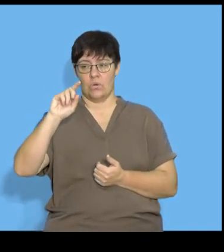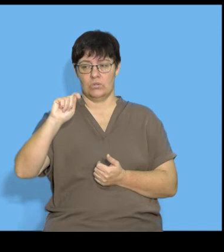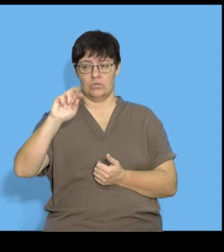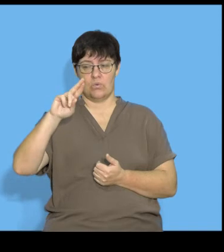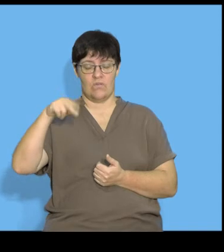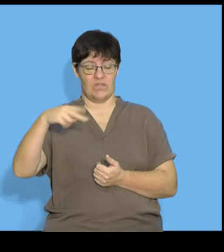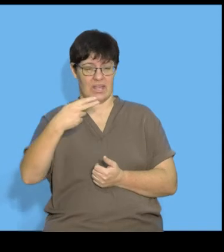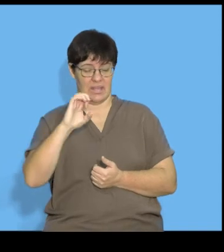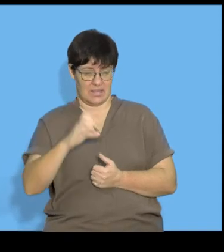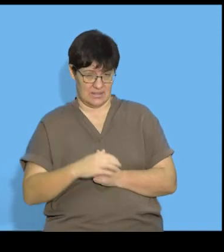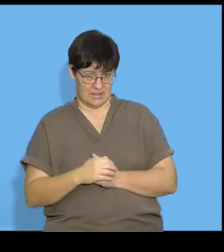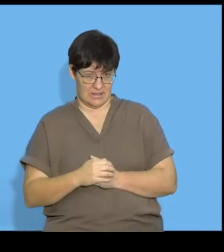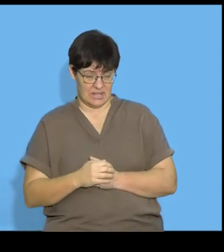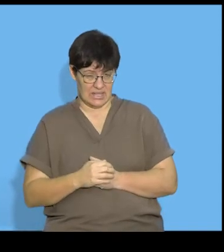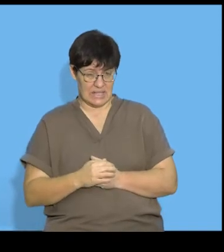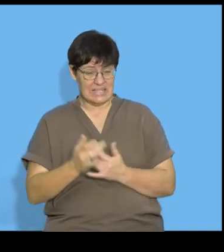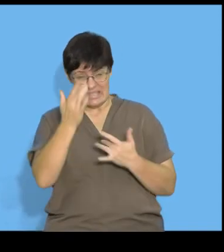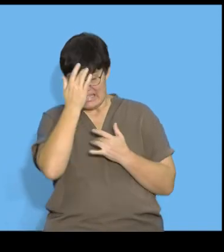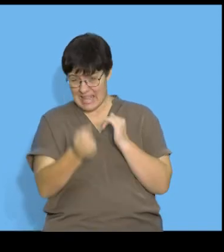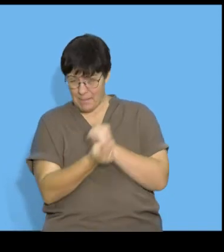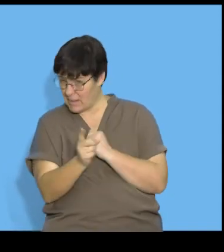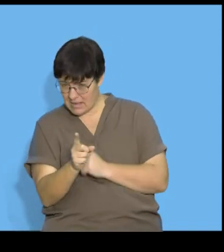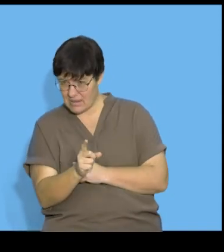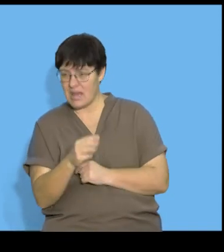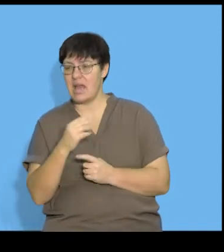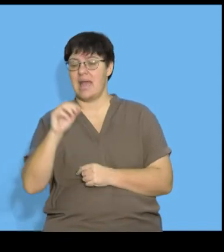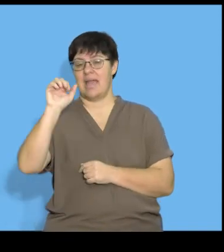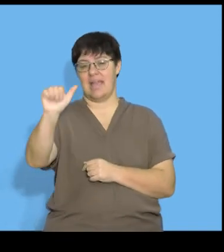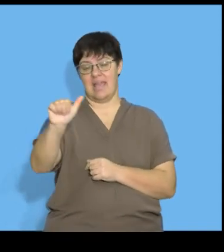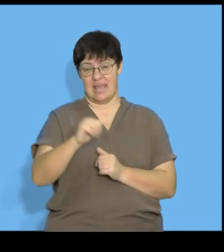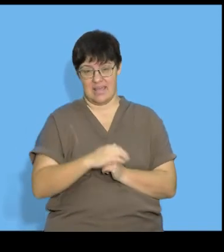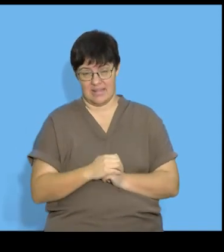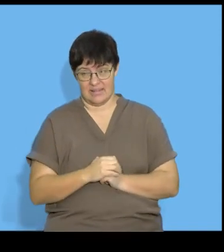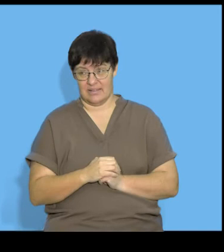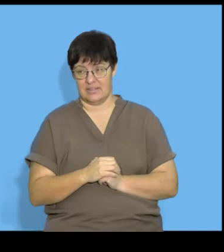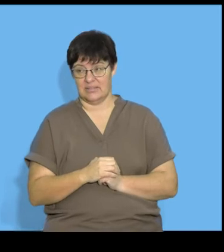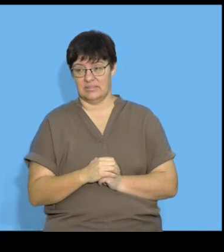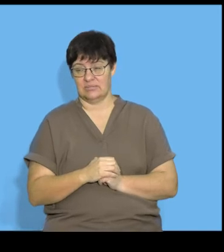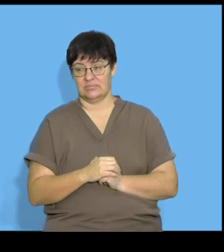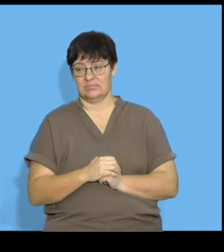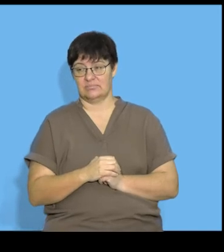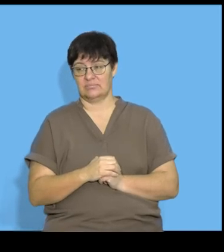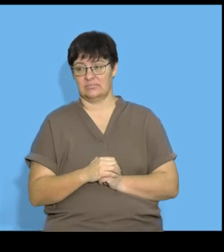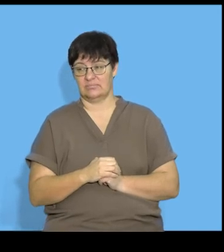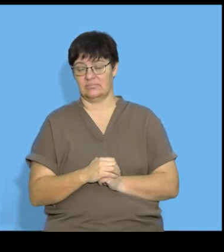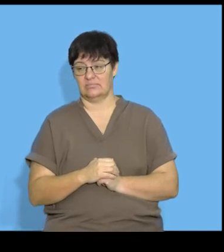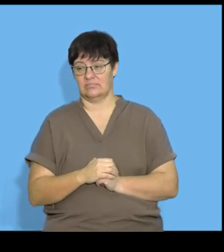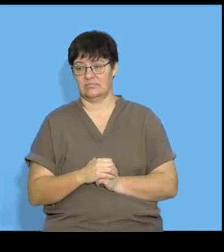disease? Parasitic causes disease. What number is it? It's A, so it's